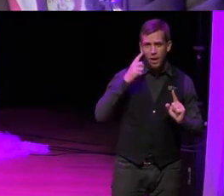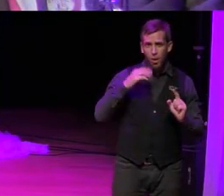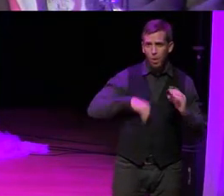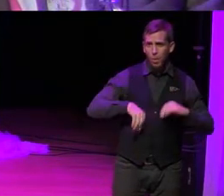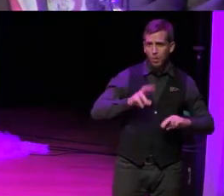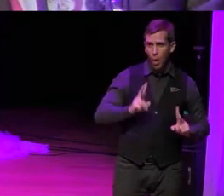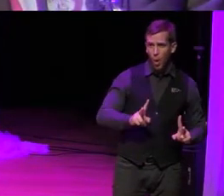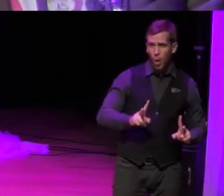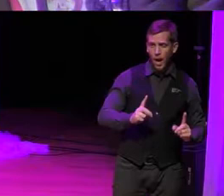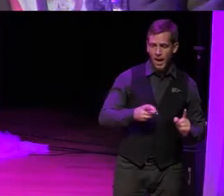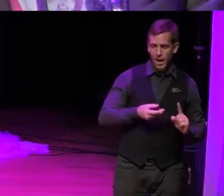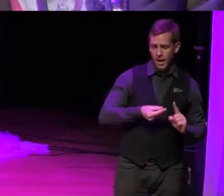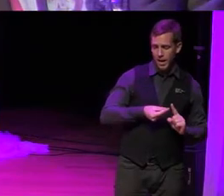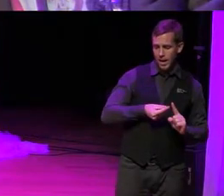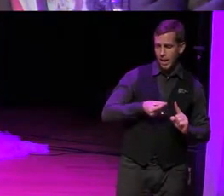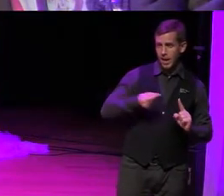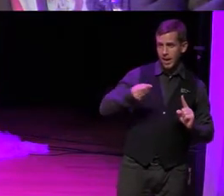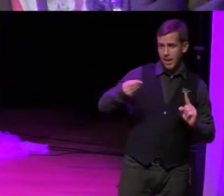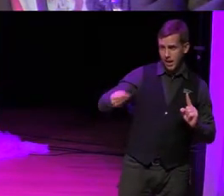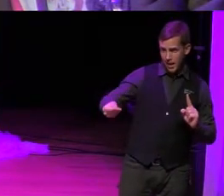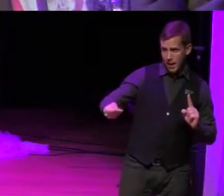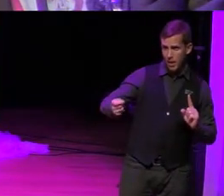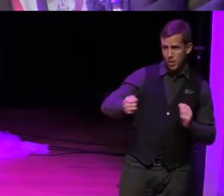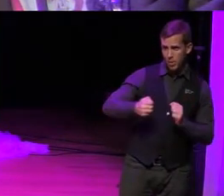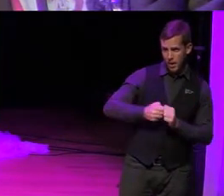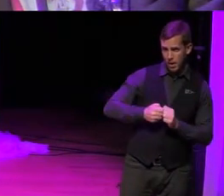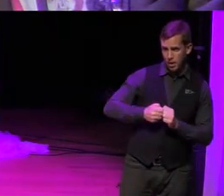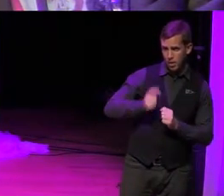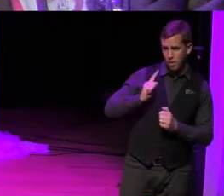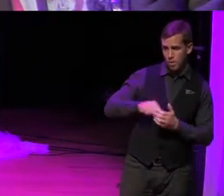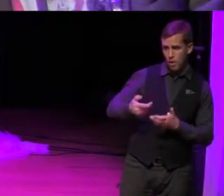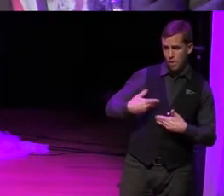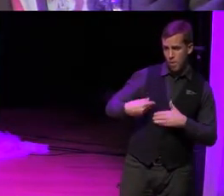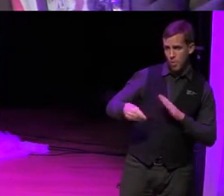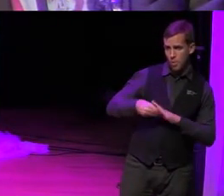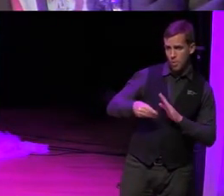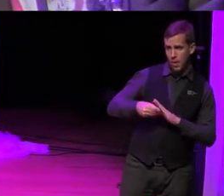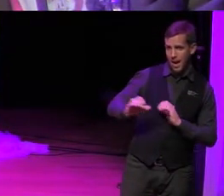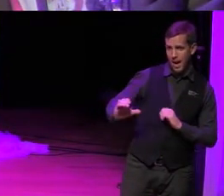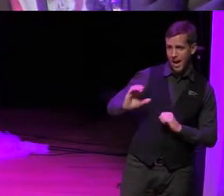for the reward of a bribe. But there are